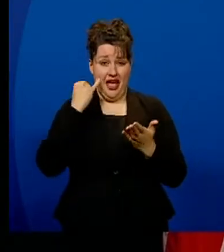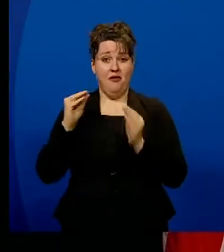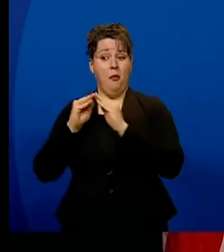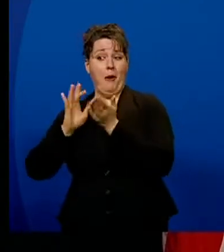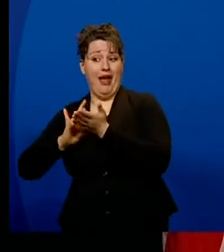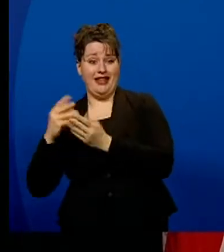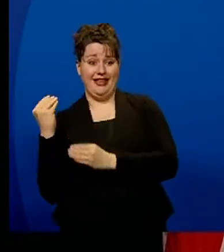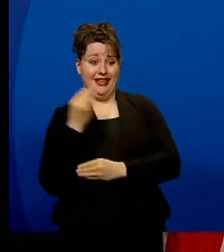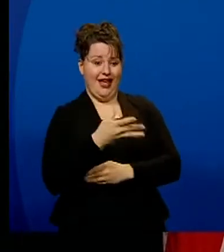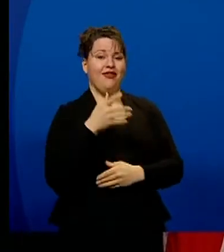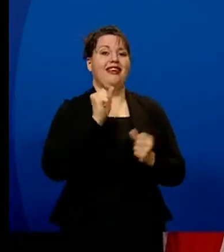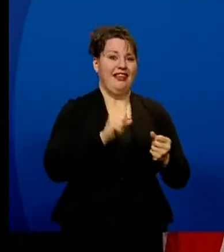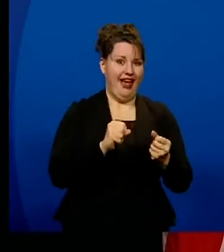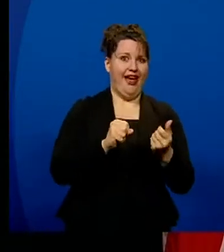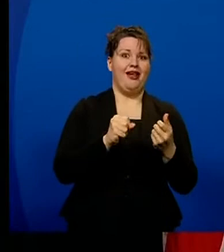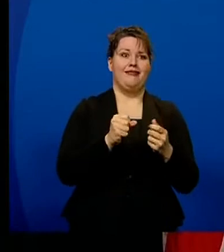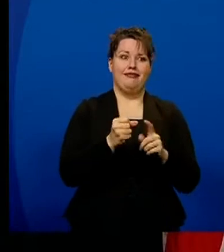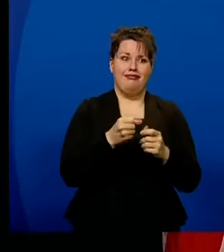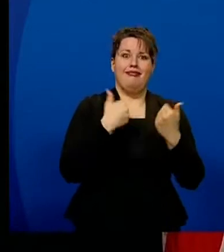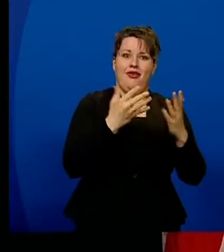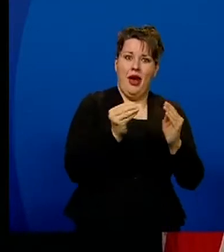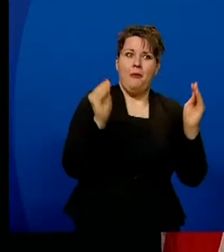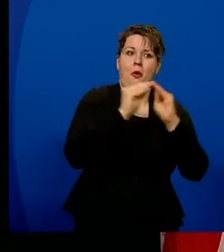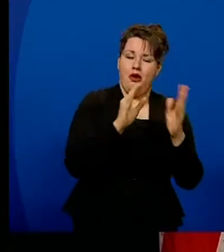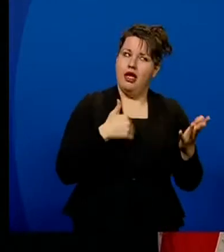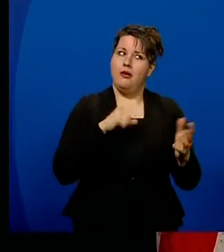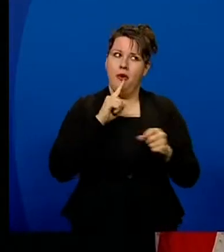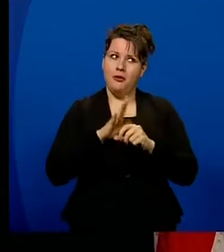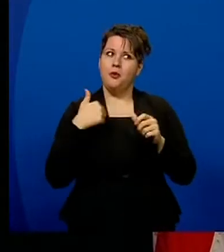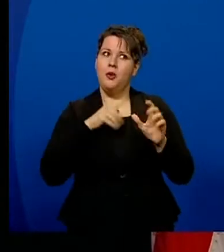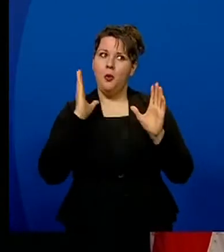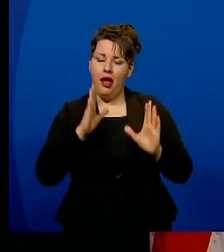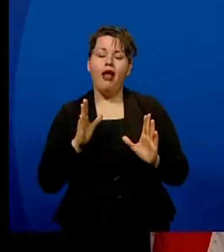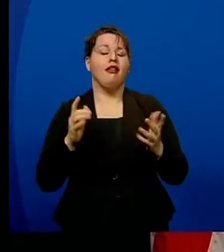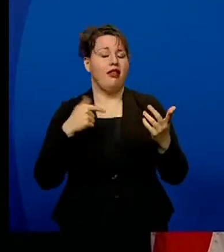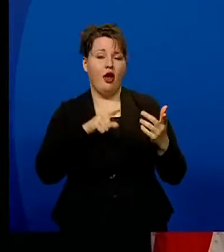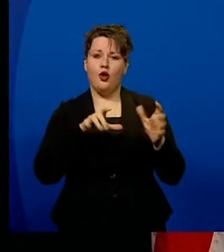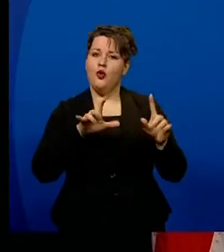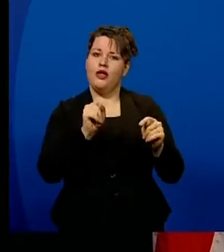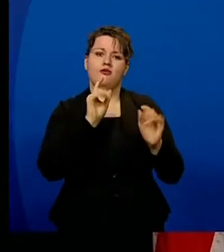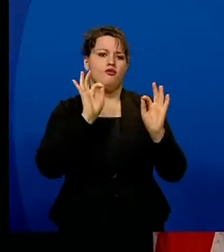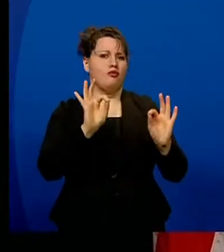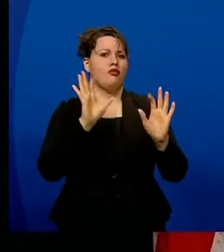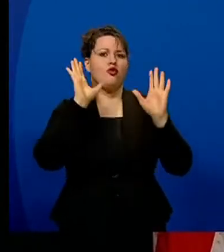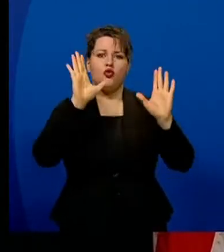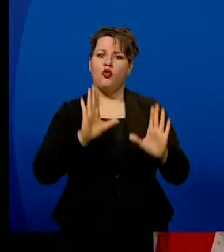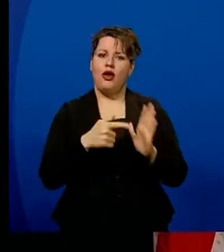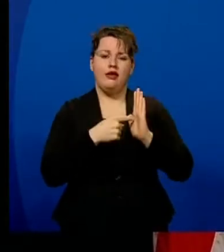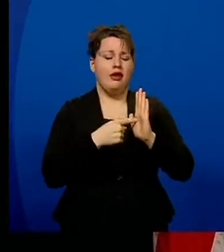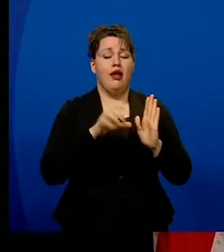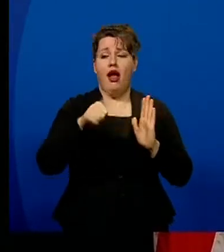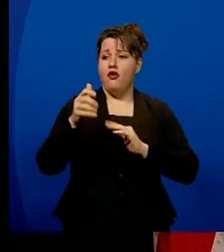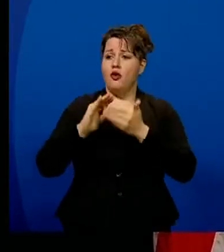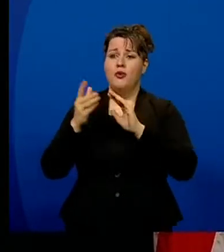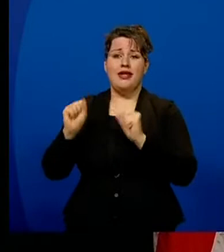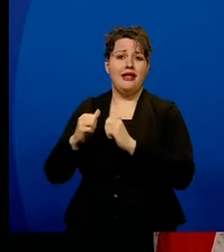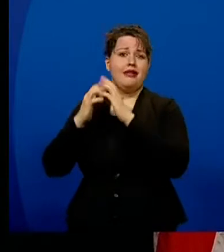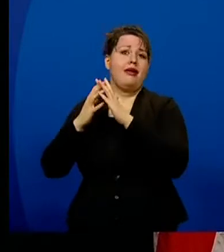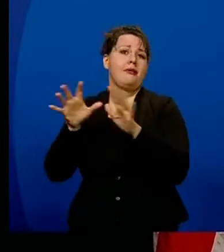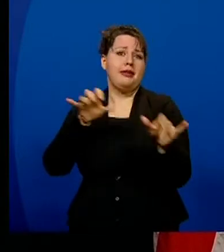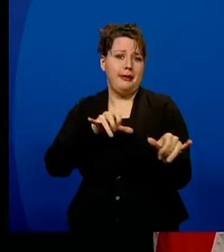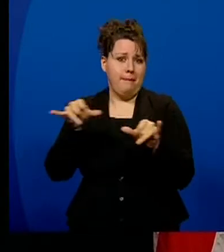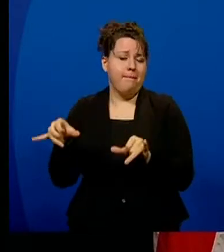can expand and scale. I promise you we can do that. And they are doing that. And it is a great example of what other communities